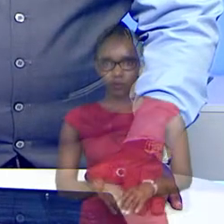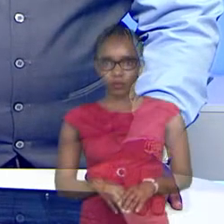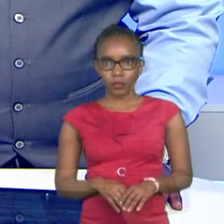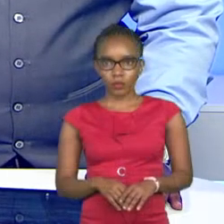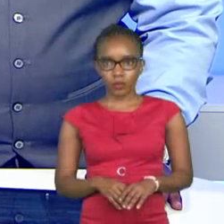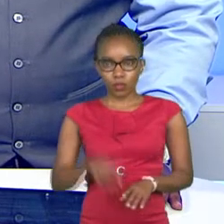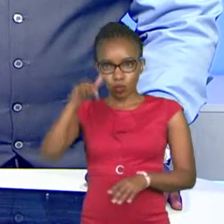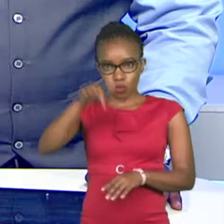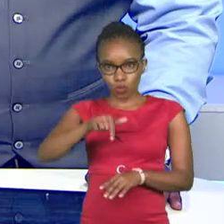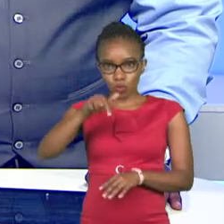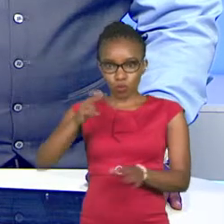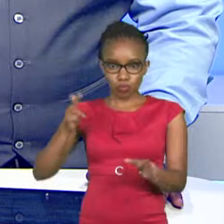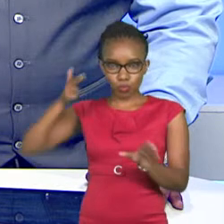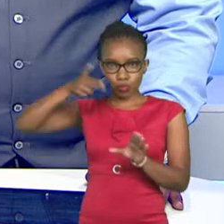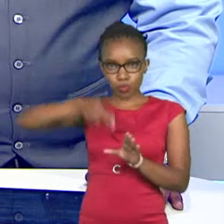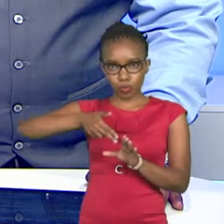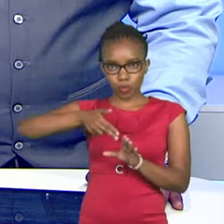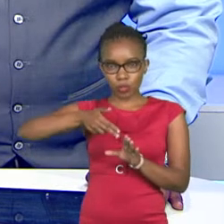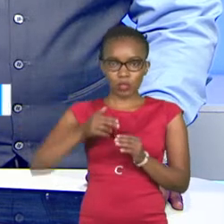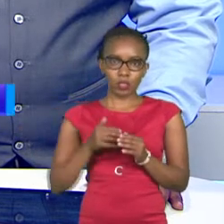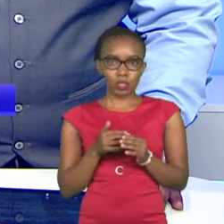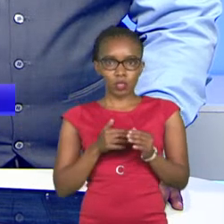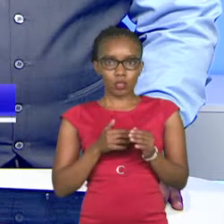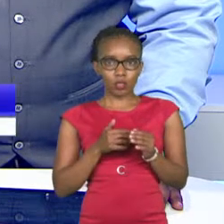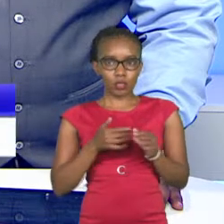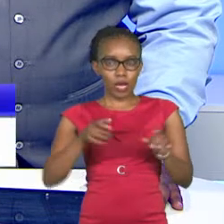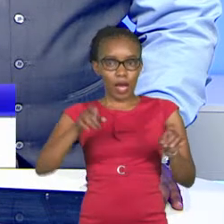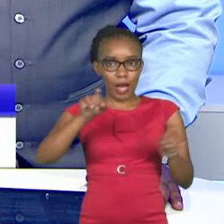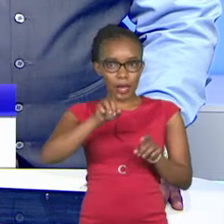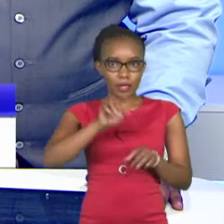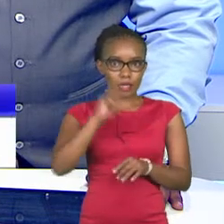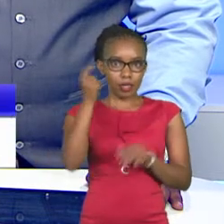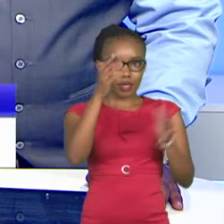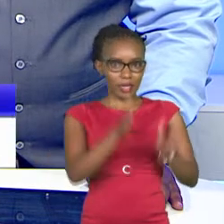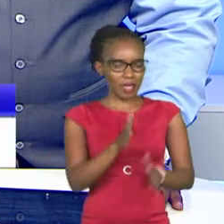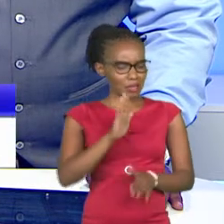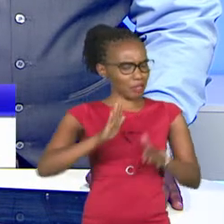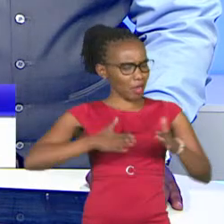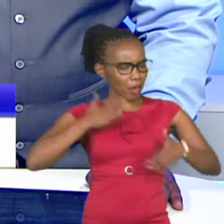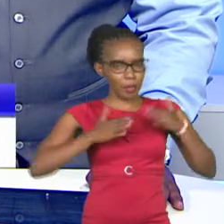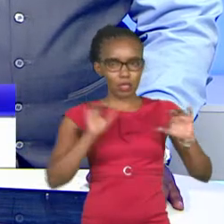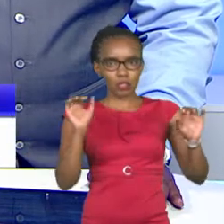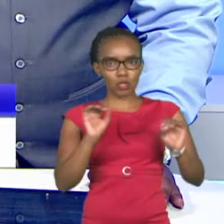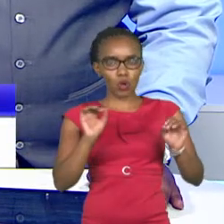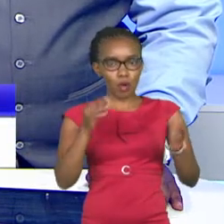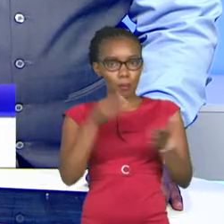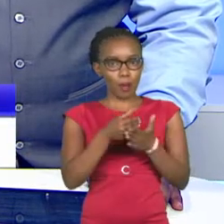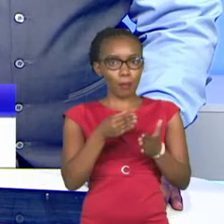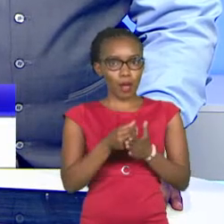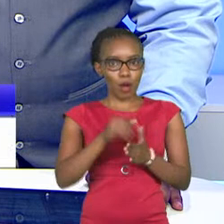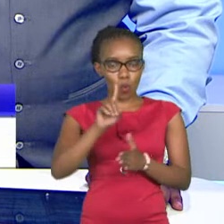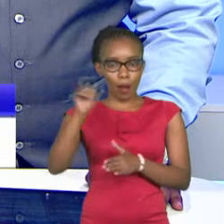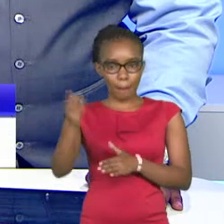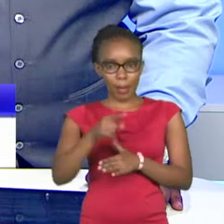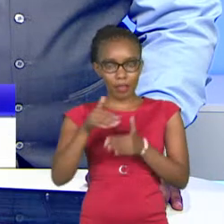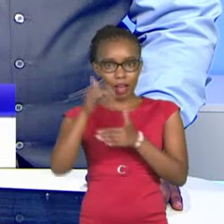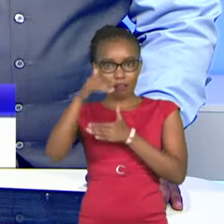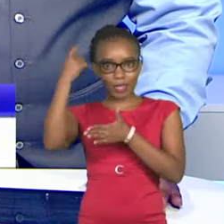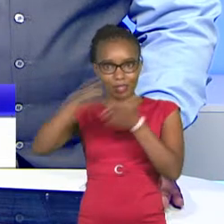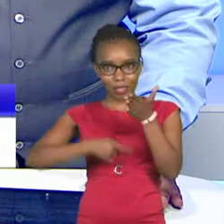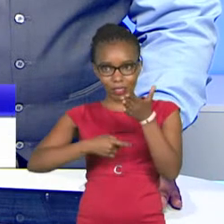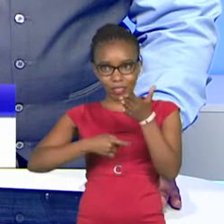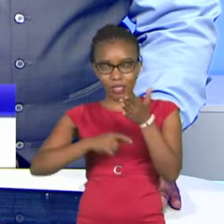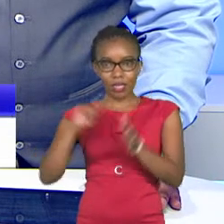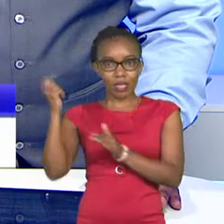As of today, the fuel price guidelines went into play and Kenyans are not so pleased with the current price. Just a month after new tax